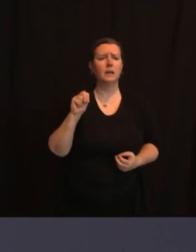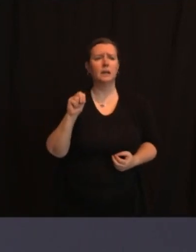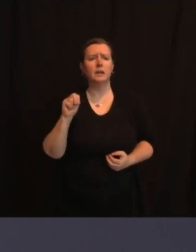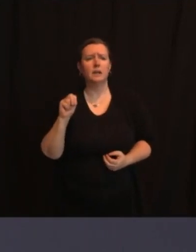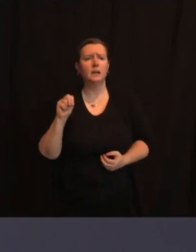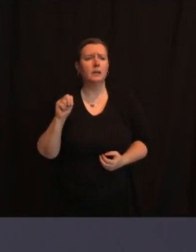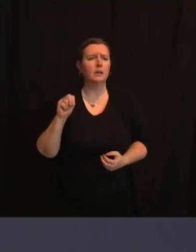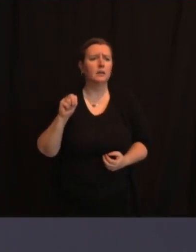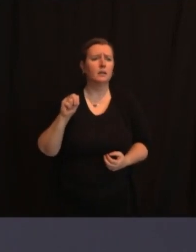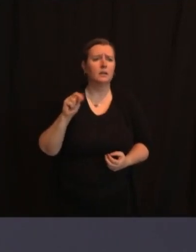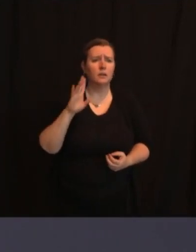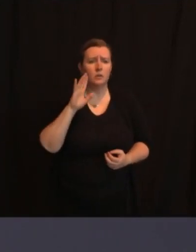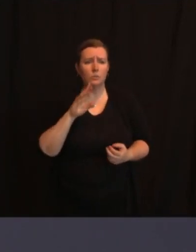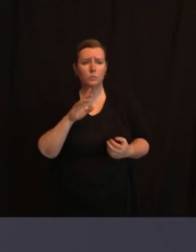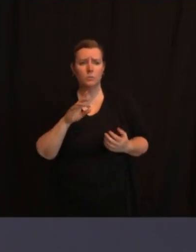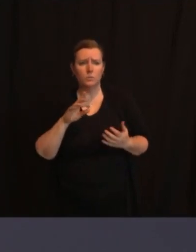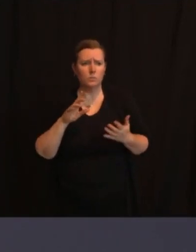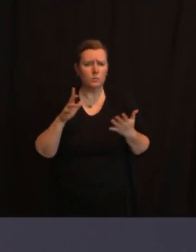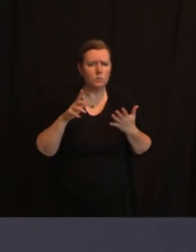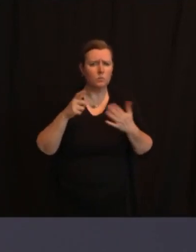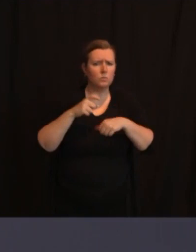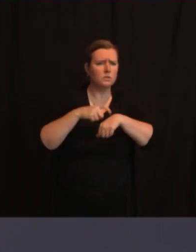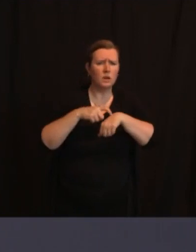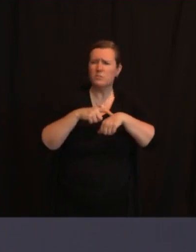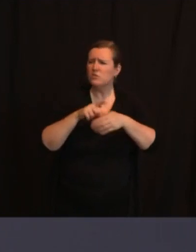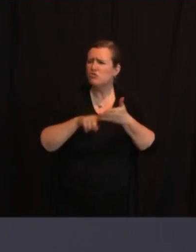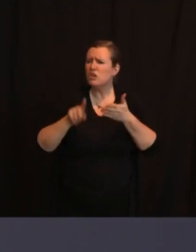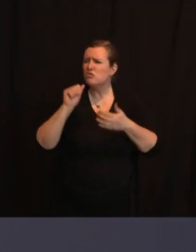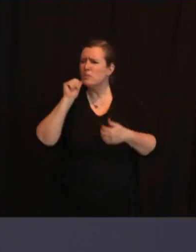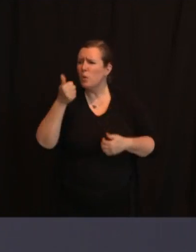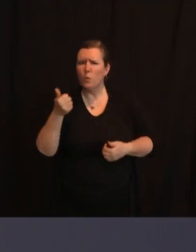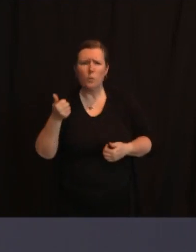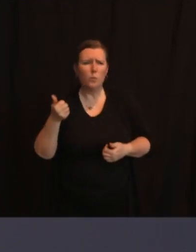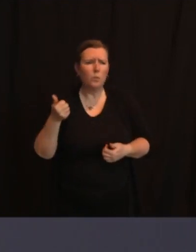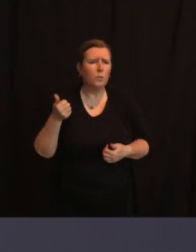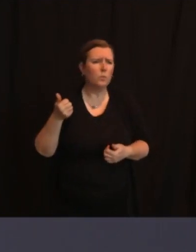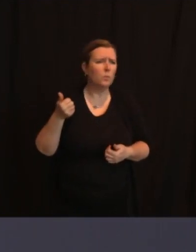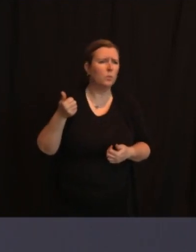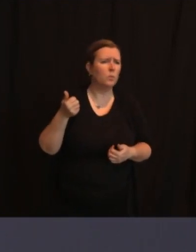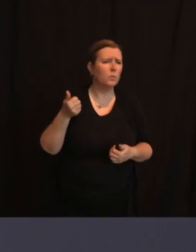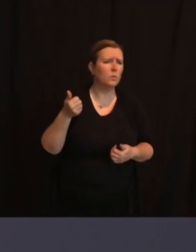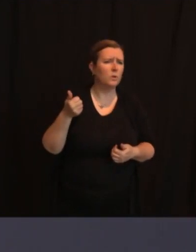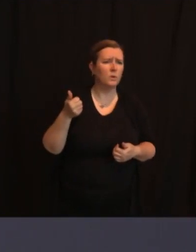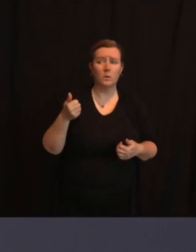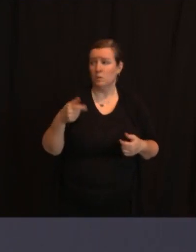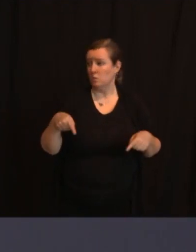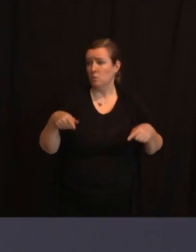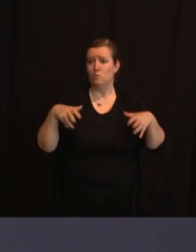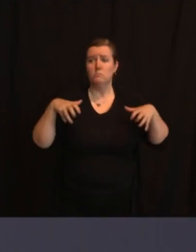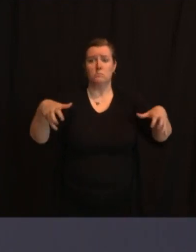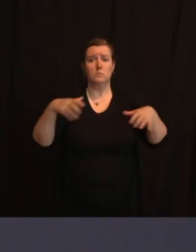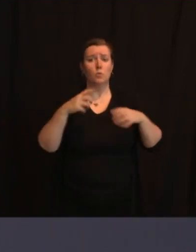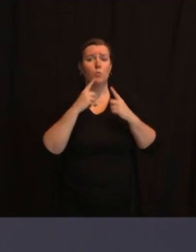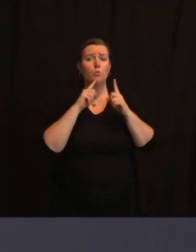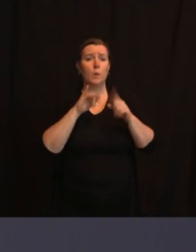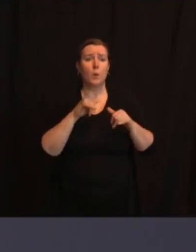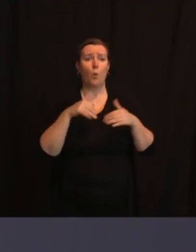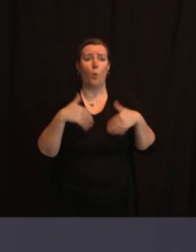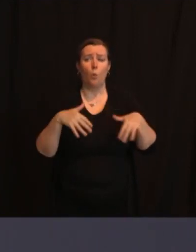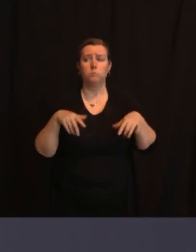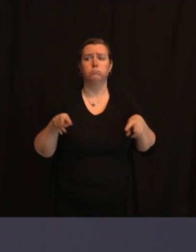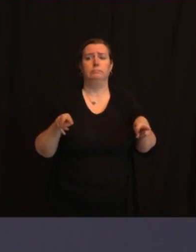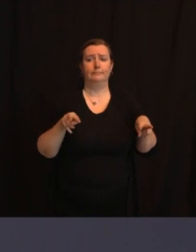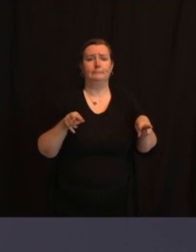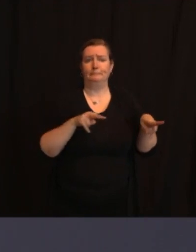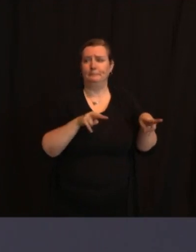while we're starting here. If you all, there's a big crowd here today. For those of you watching at home, you may not be able to tell that, and we appreciate and are